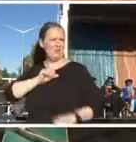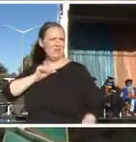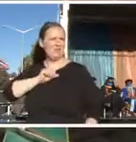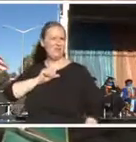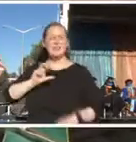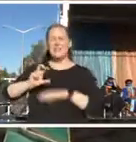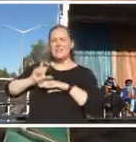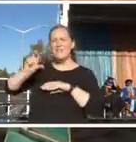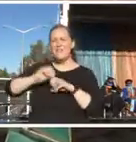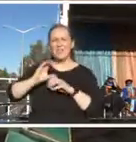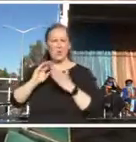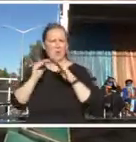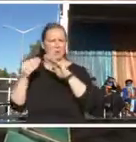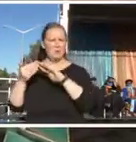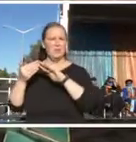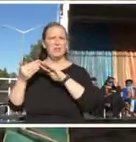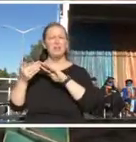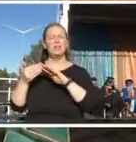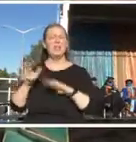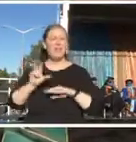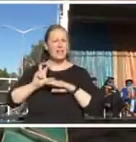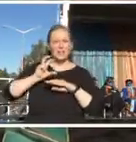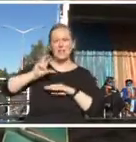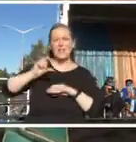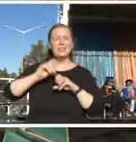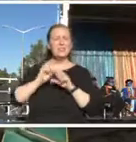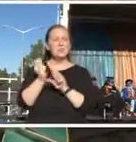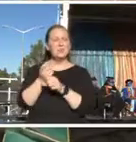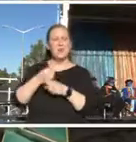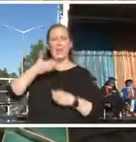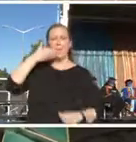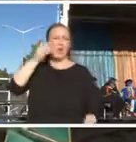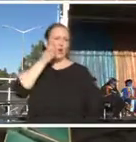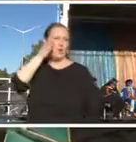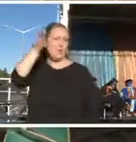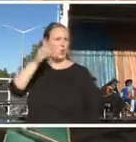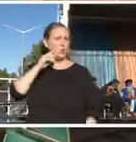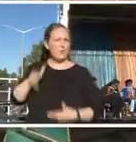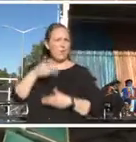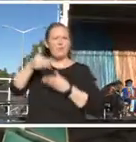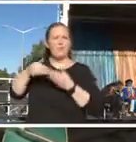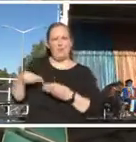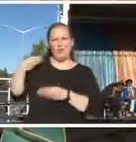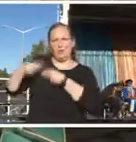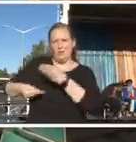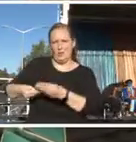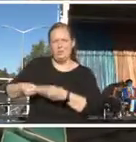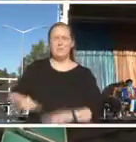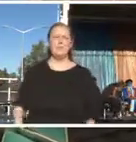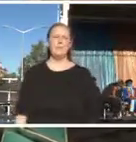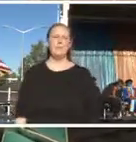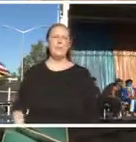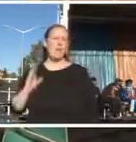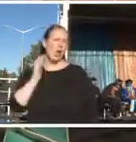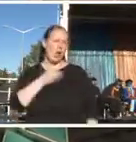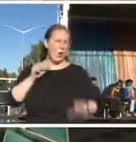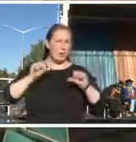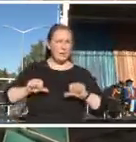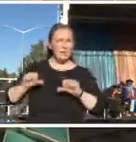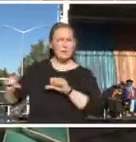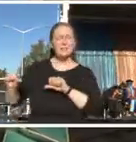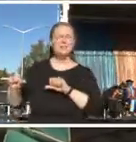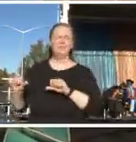invest in our communities, and invest in creating a better future for the next generation. Our potential